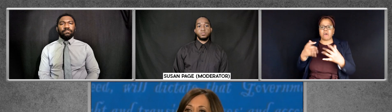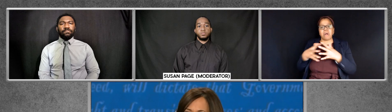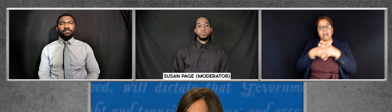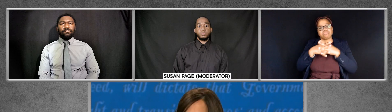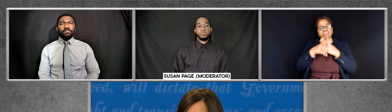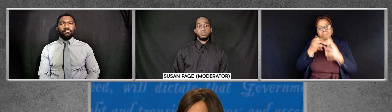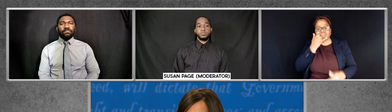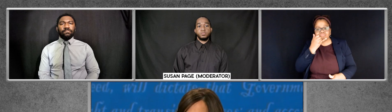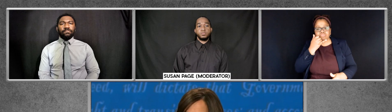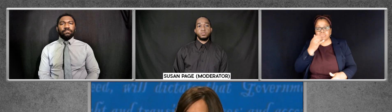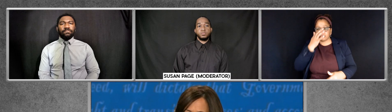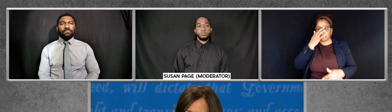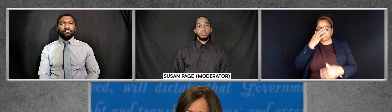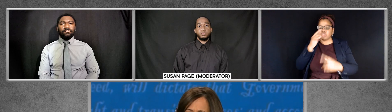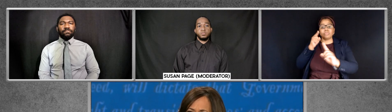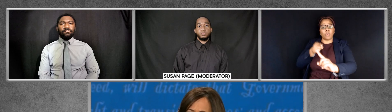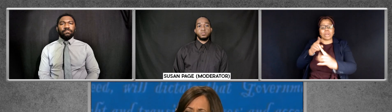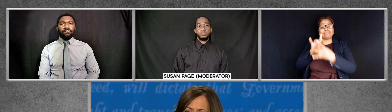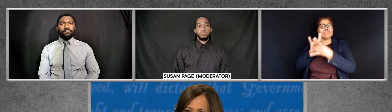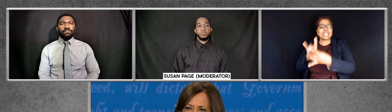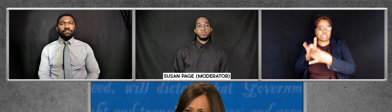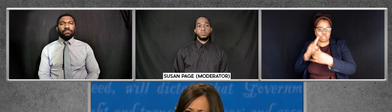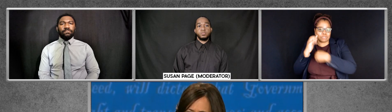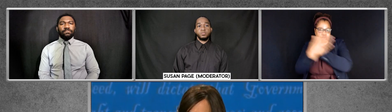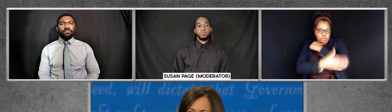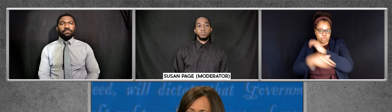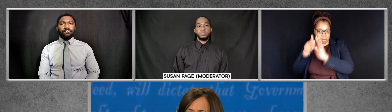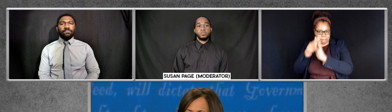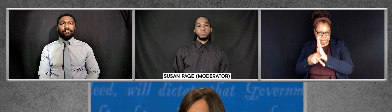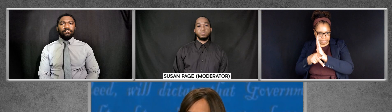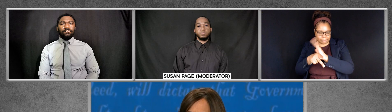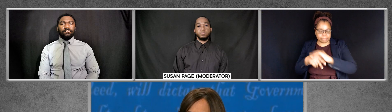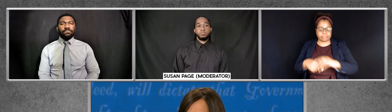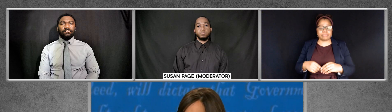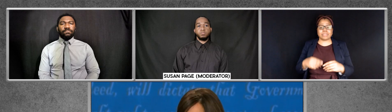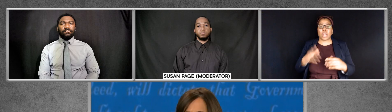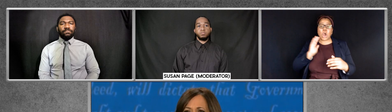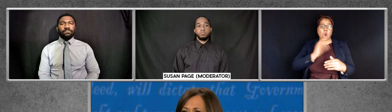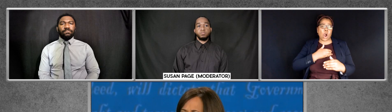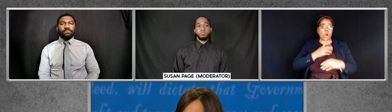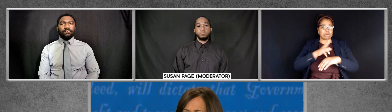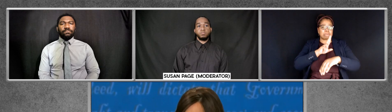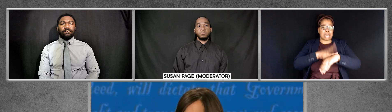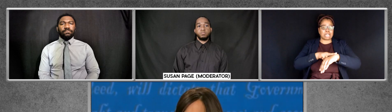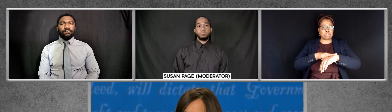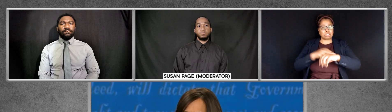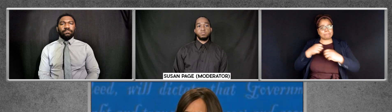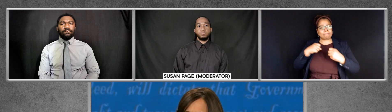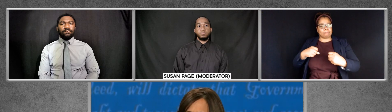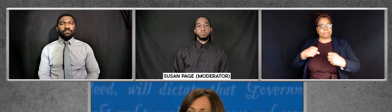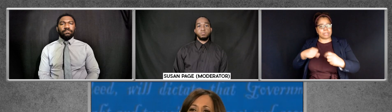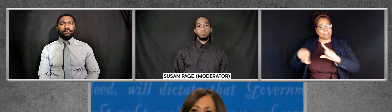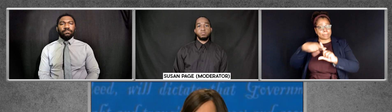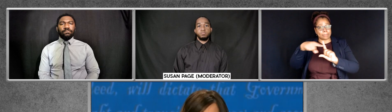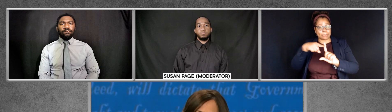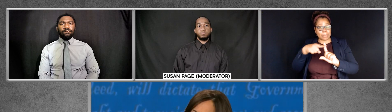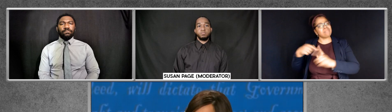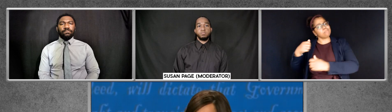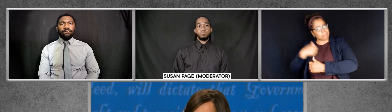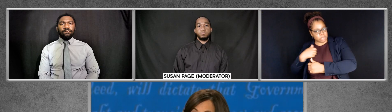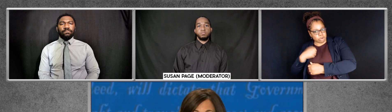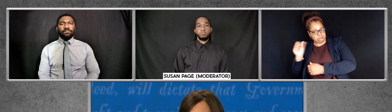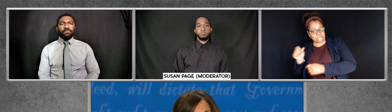about relationships. And the thing that has always been part of the strength of our nation, in addition to our great military, has been that we